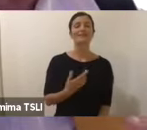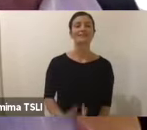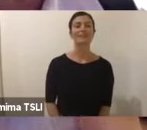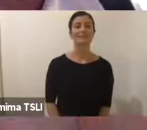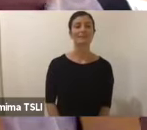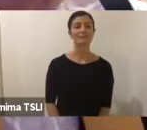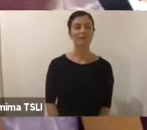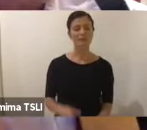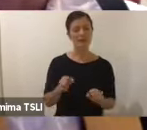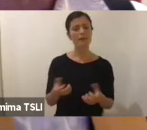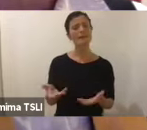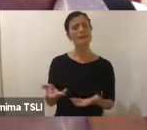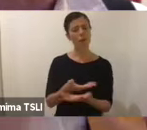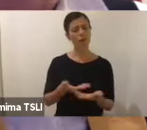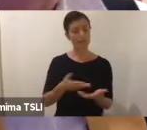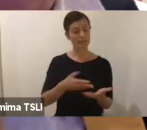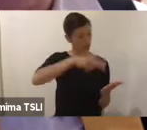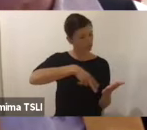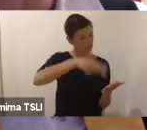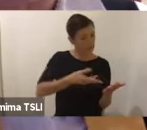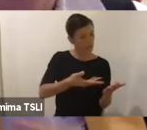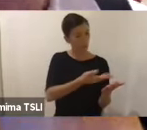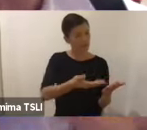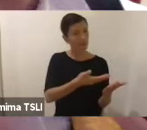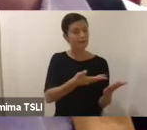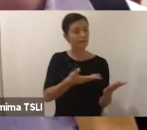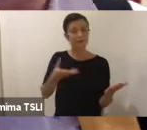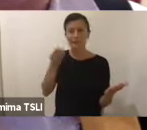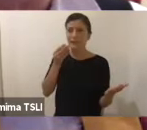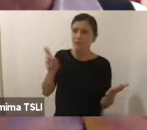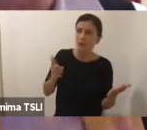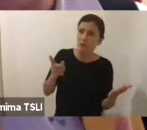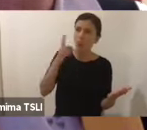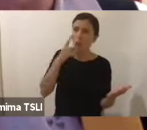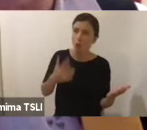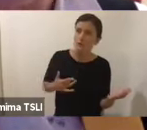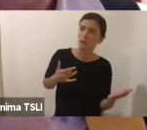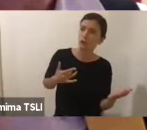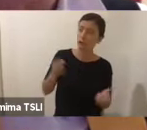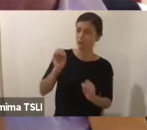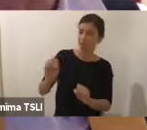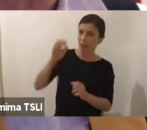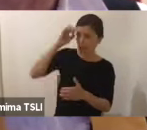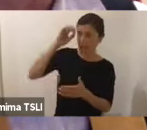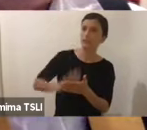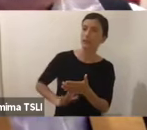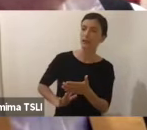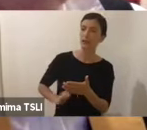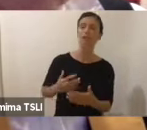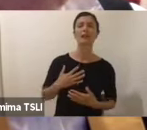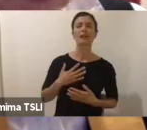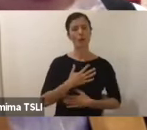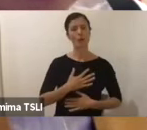conversations and read conversations and hear people's thoughts and views and experiences were was quite moving